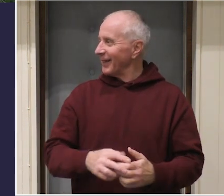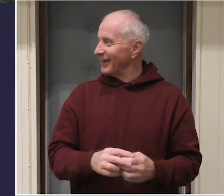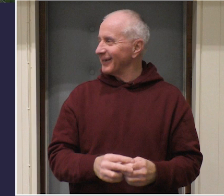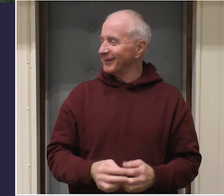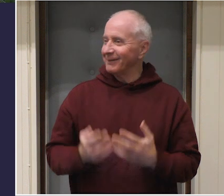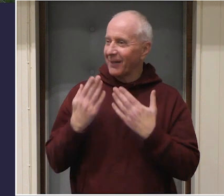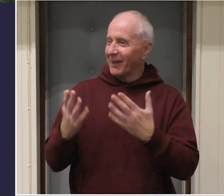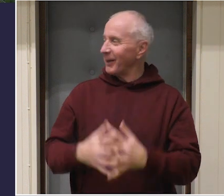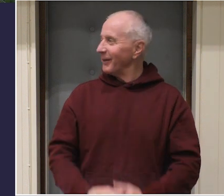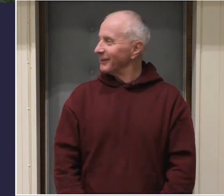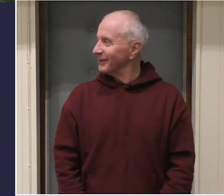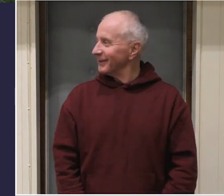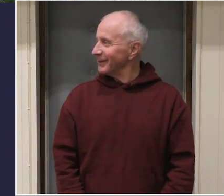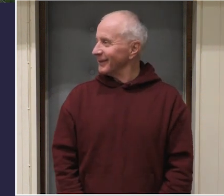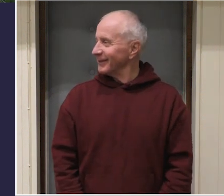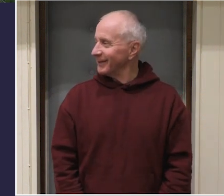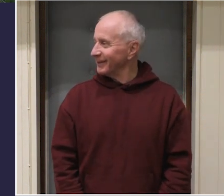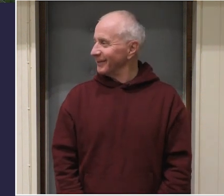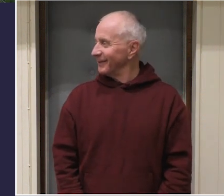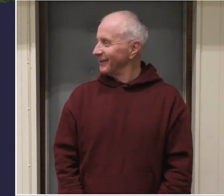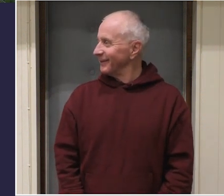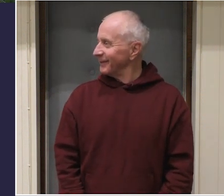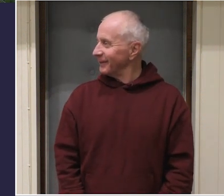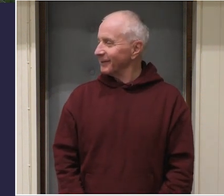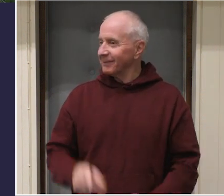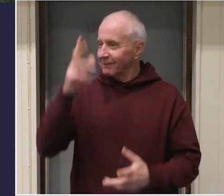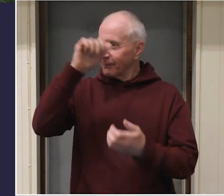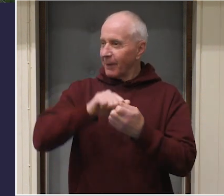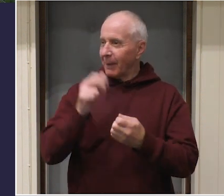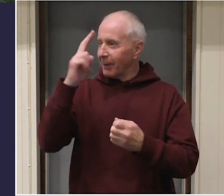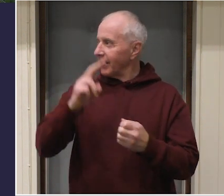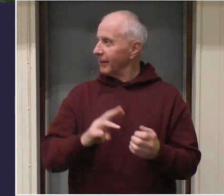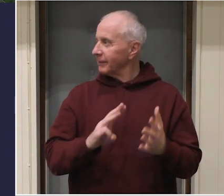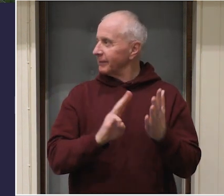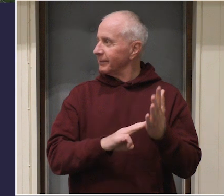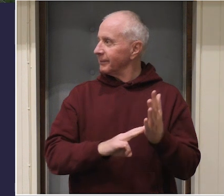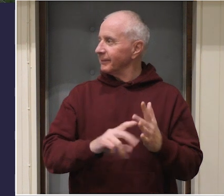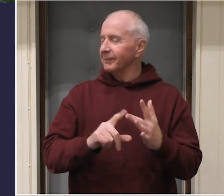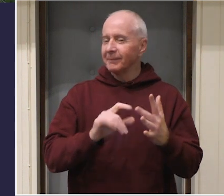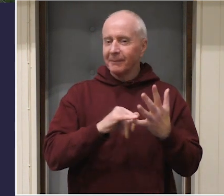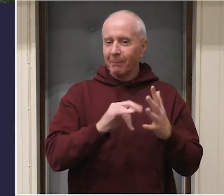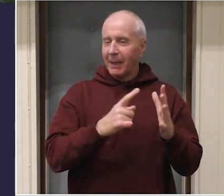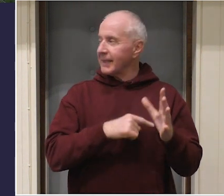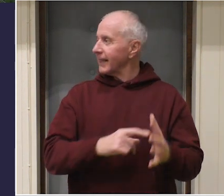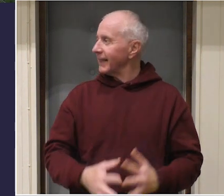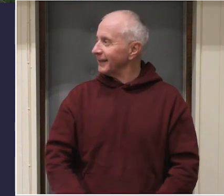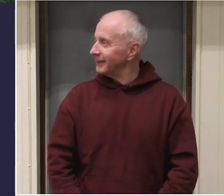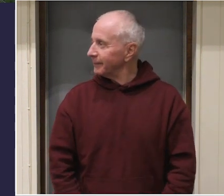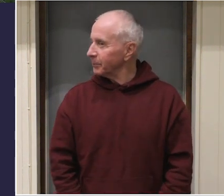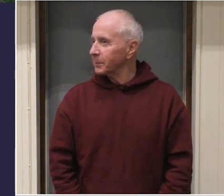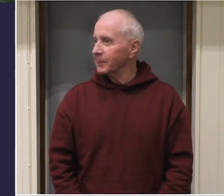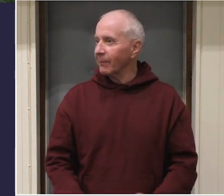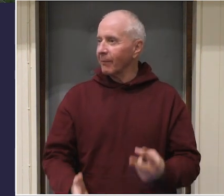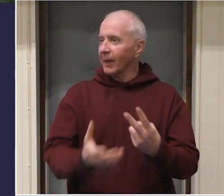Thank you. The one you'll be in the post. Do you remember the name, though? Mizar? You do indeed, yes, well done. That is the binary